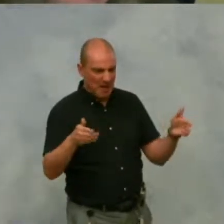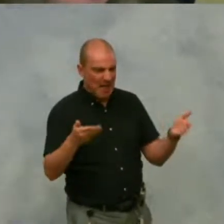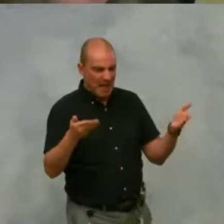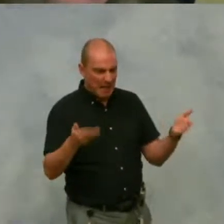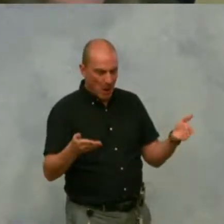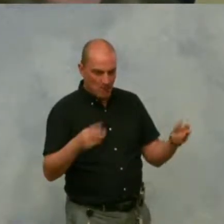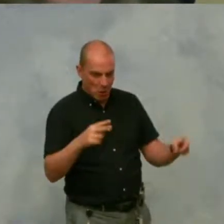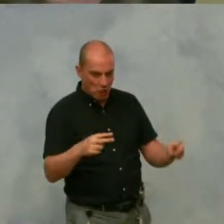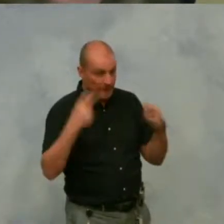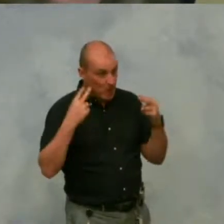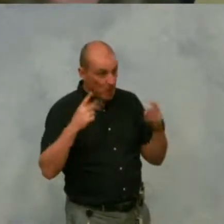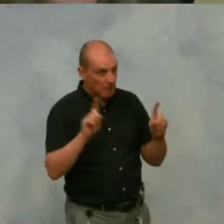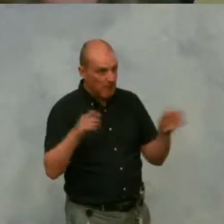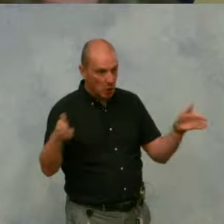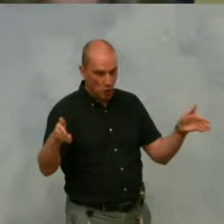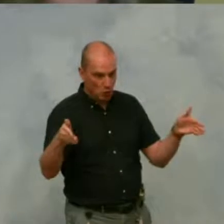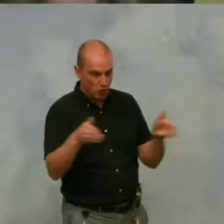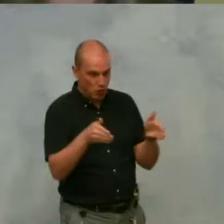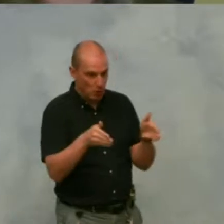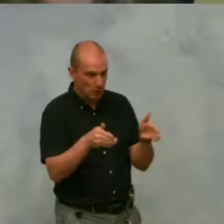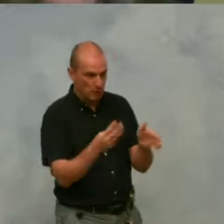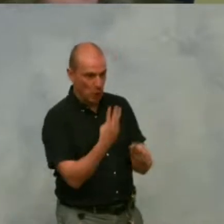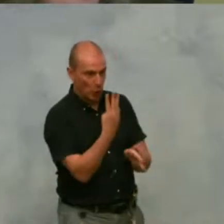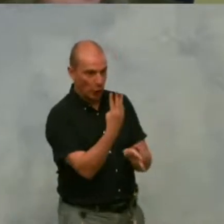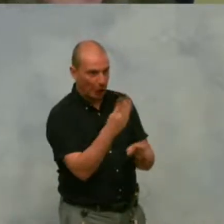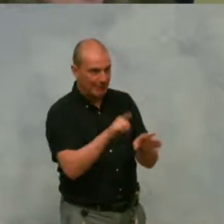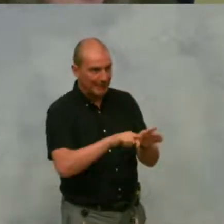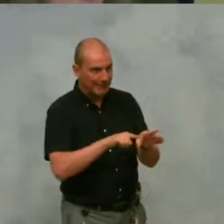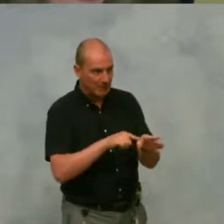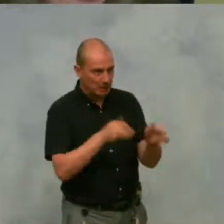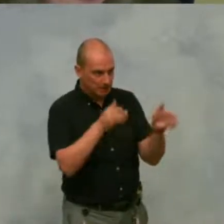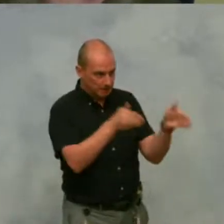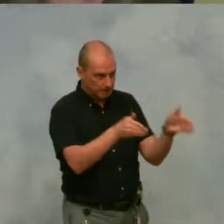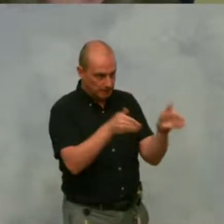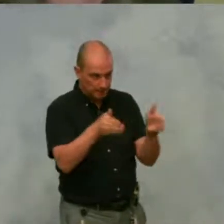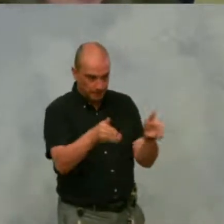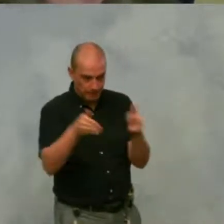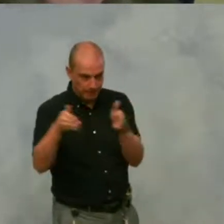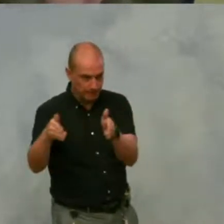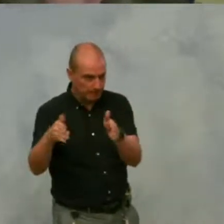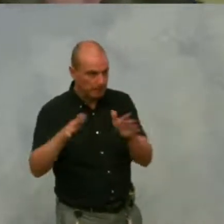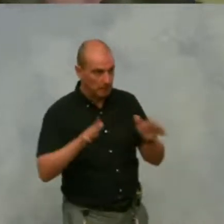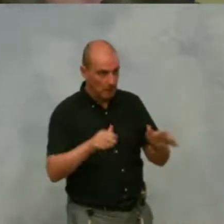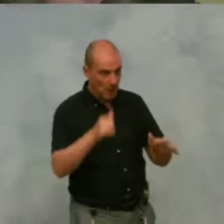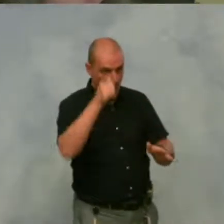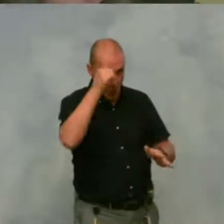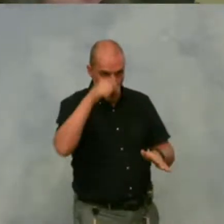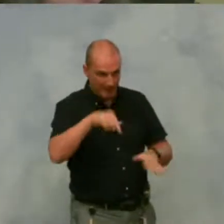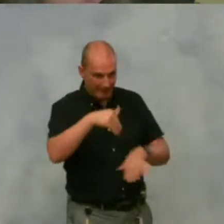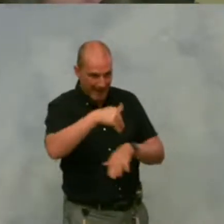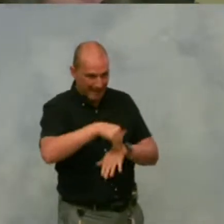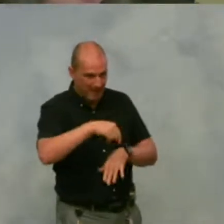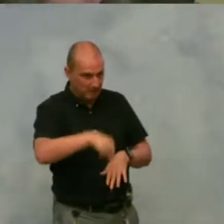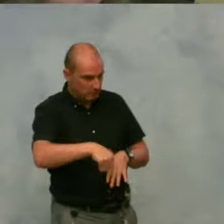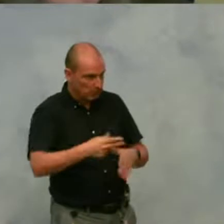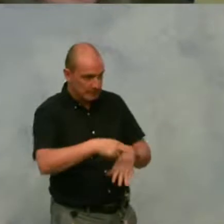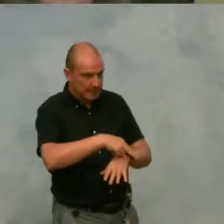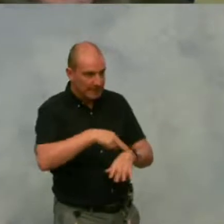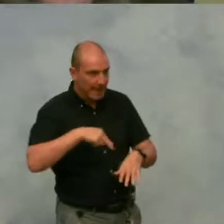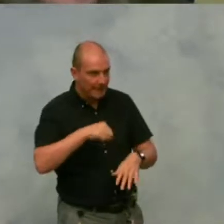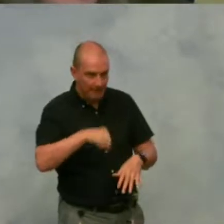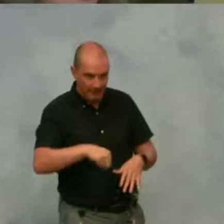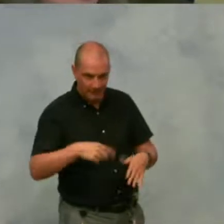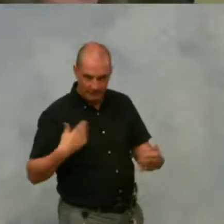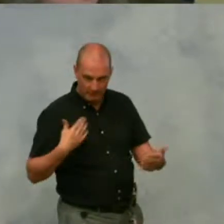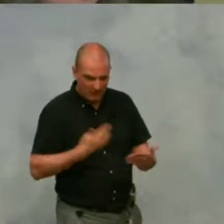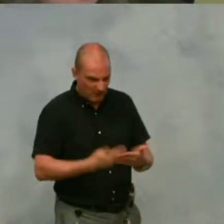in the volatility of the kind of current things that are impacting on the workforce at this point in time. So we have